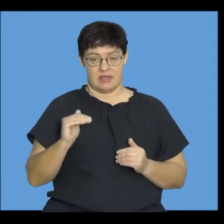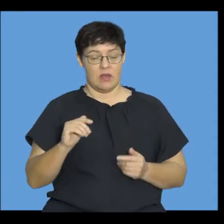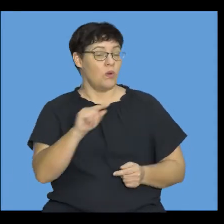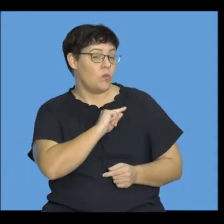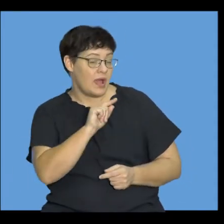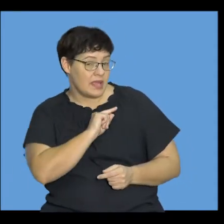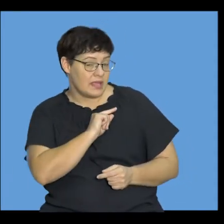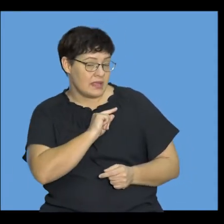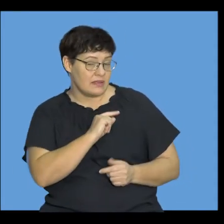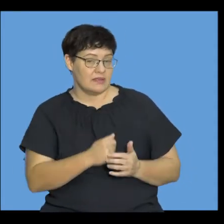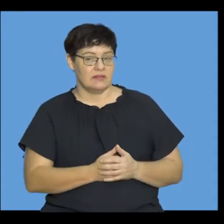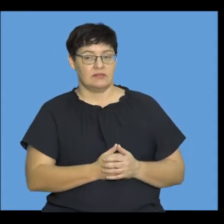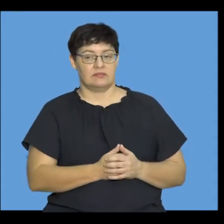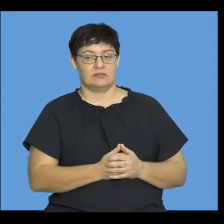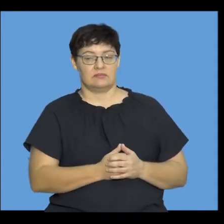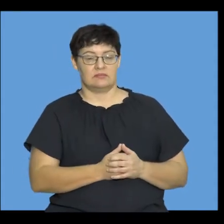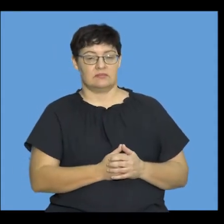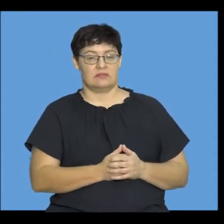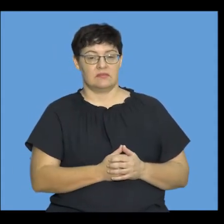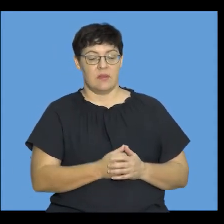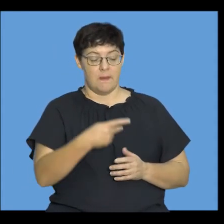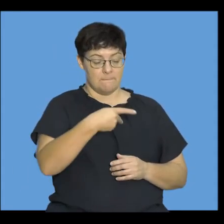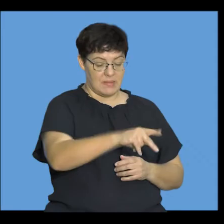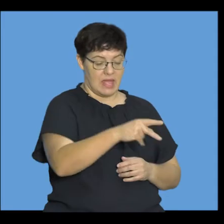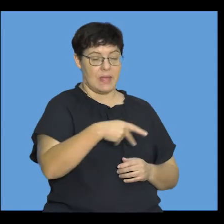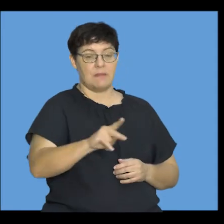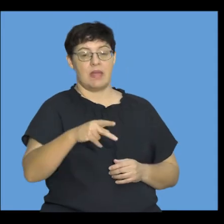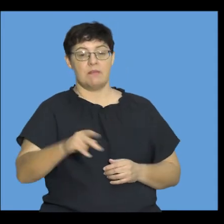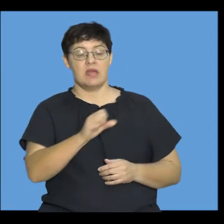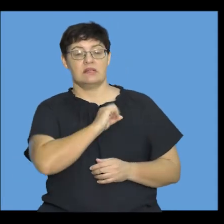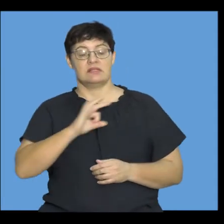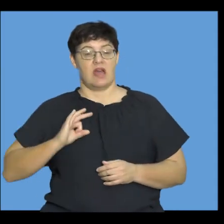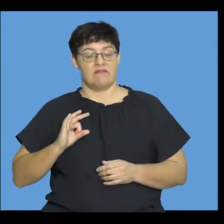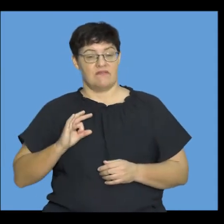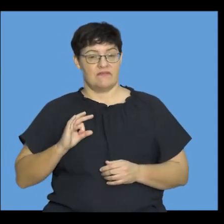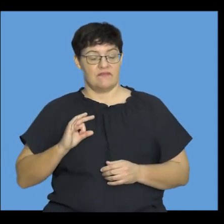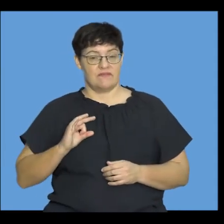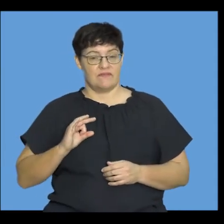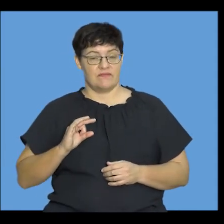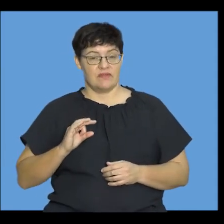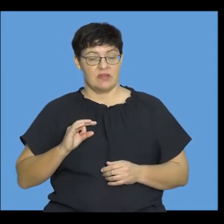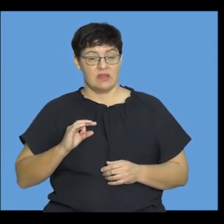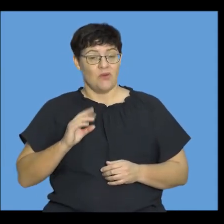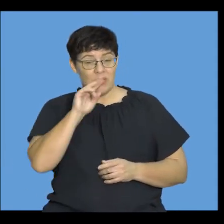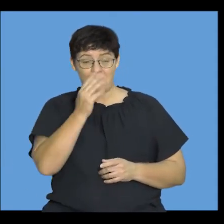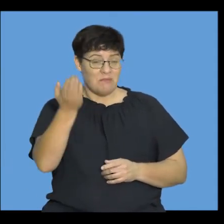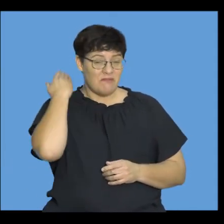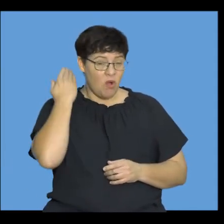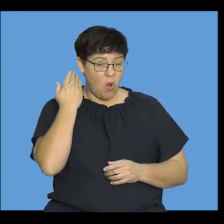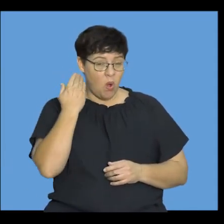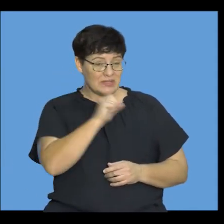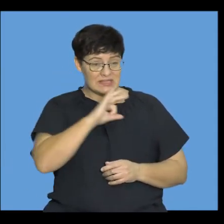expenditure. As a result of what? She needs to pay wages to the employees.